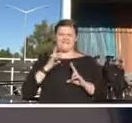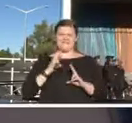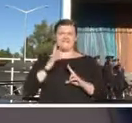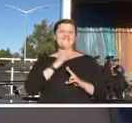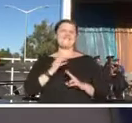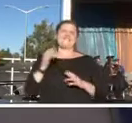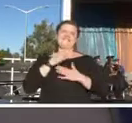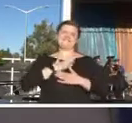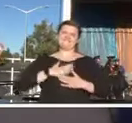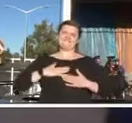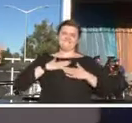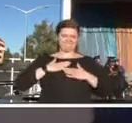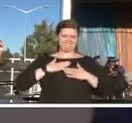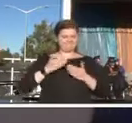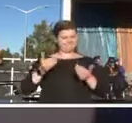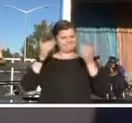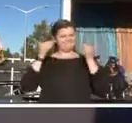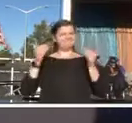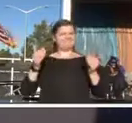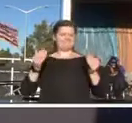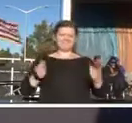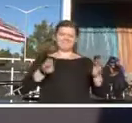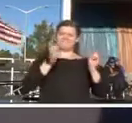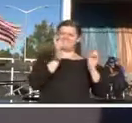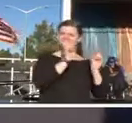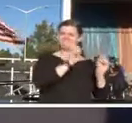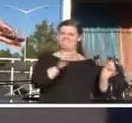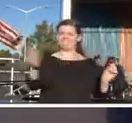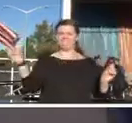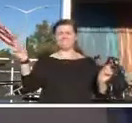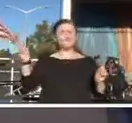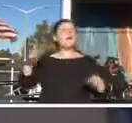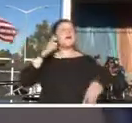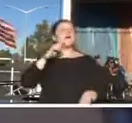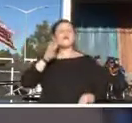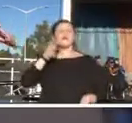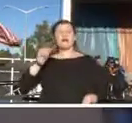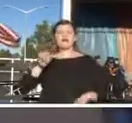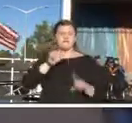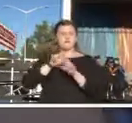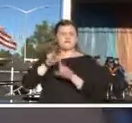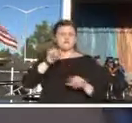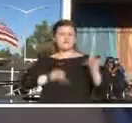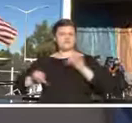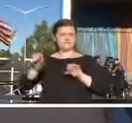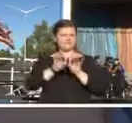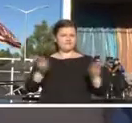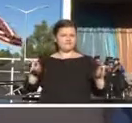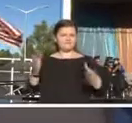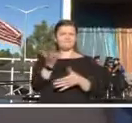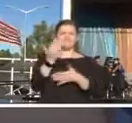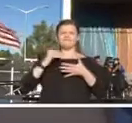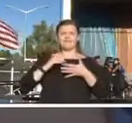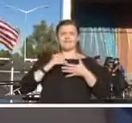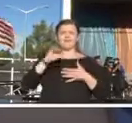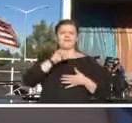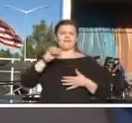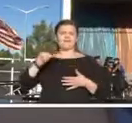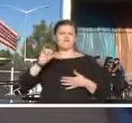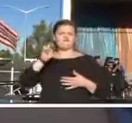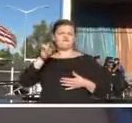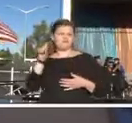pleasure to confer upon these graduates the Bachelor of Applied Science degree, the Associate in Arts